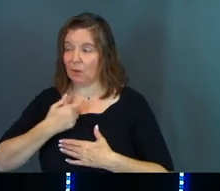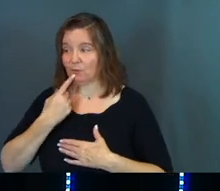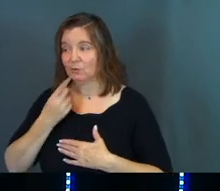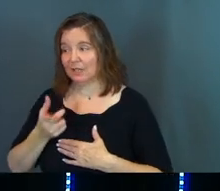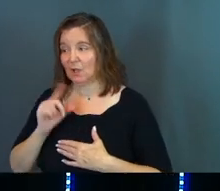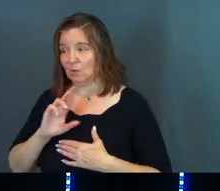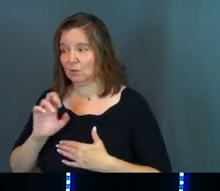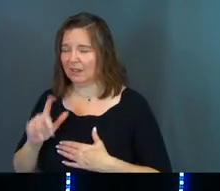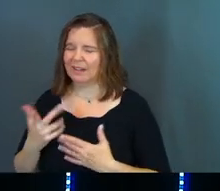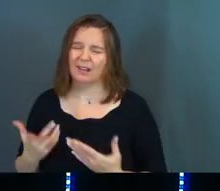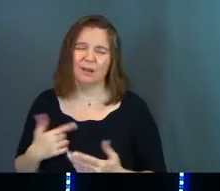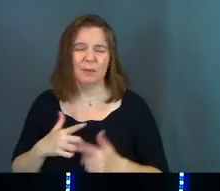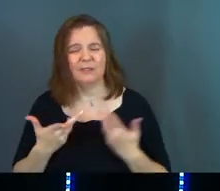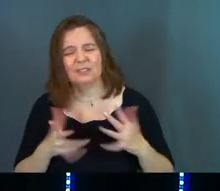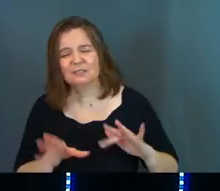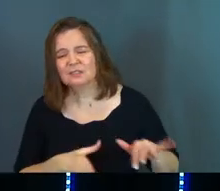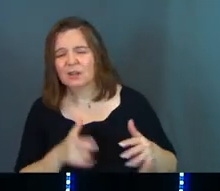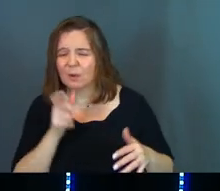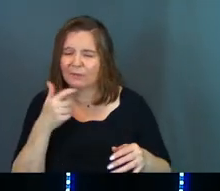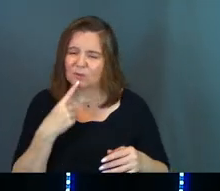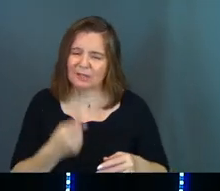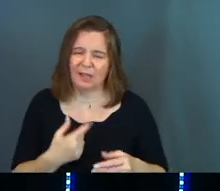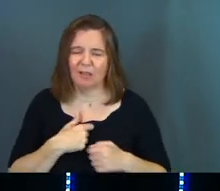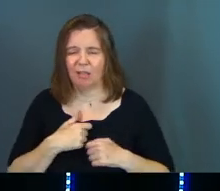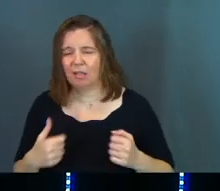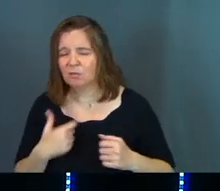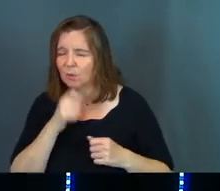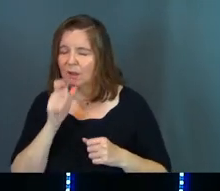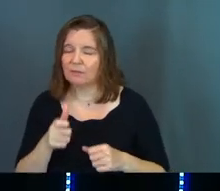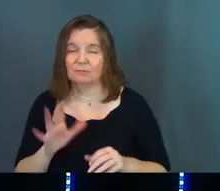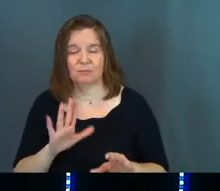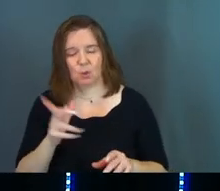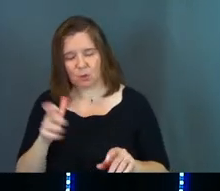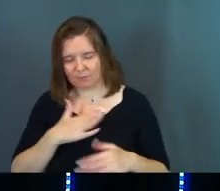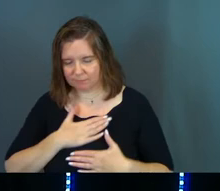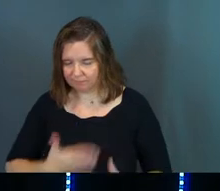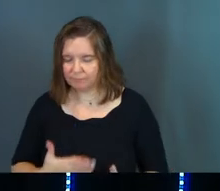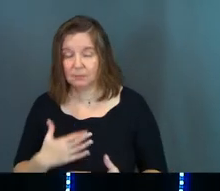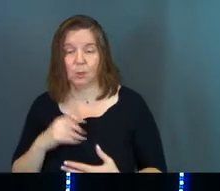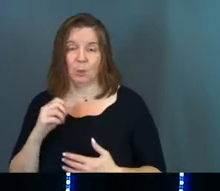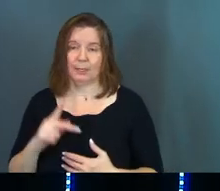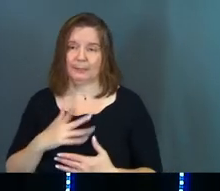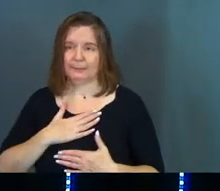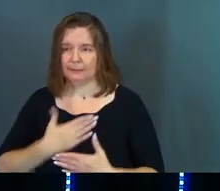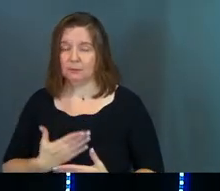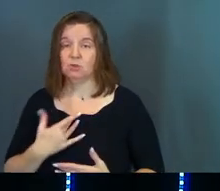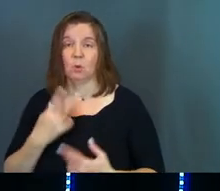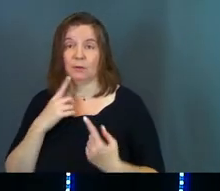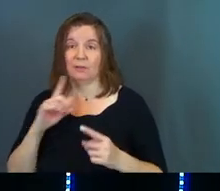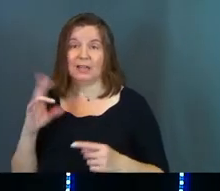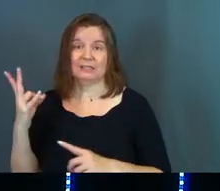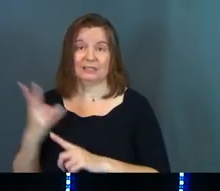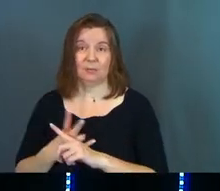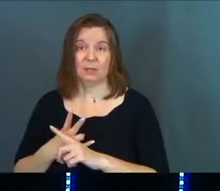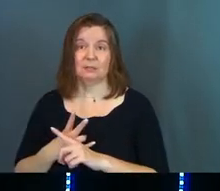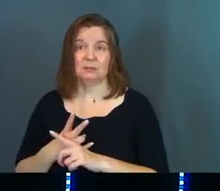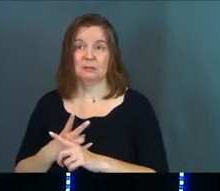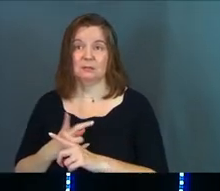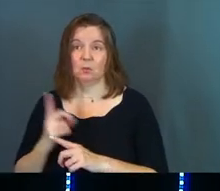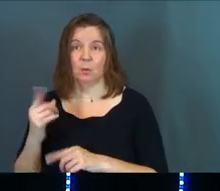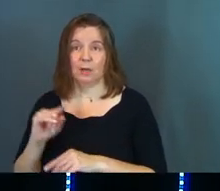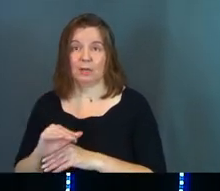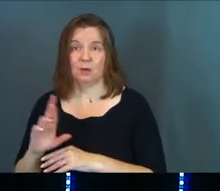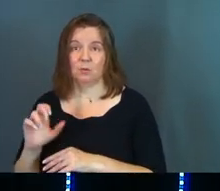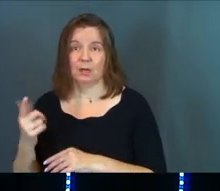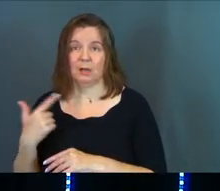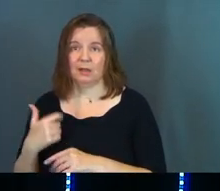tell Rachel. I was like, come on, God, I'm free, though. We're not even going to talk about it, you know? He's like, no, you got to do this. I was like, okay. So eventually, after 7 months, one night,